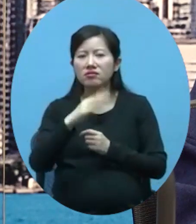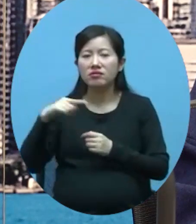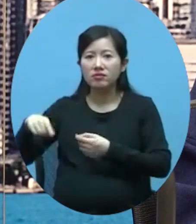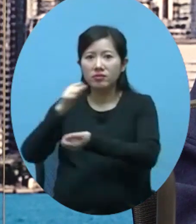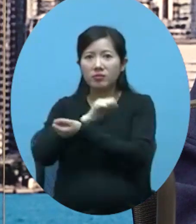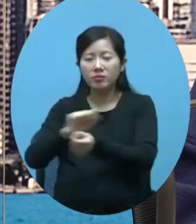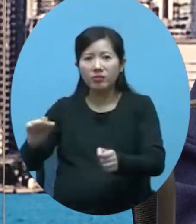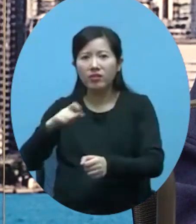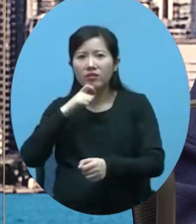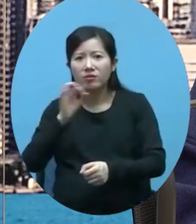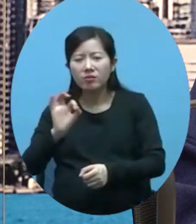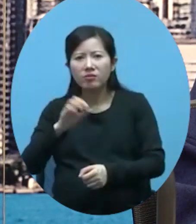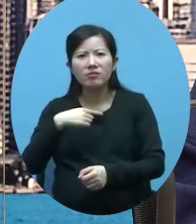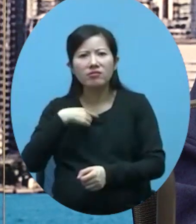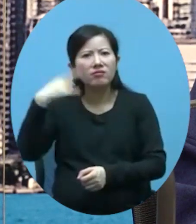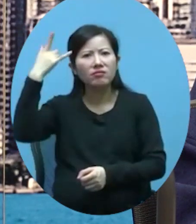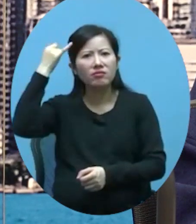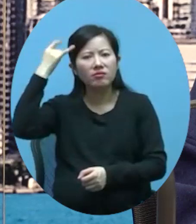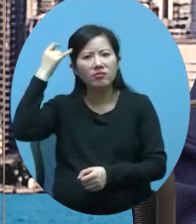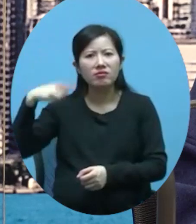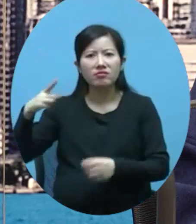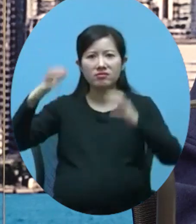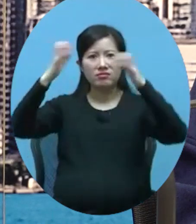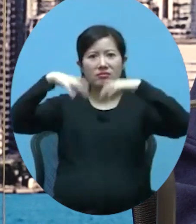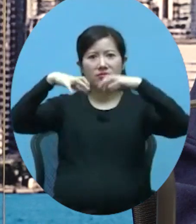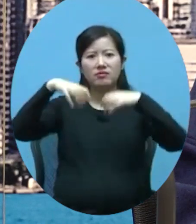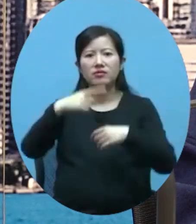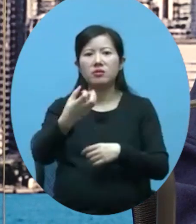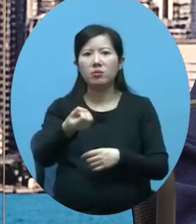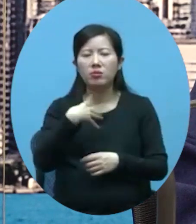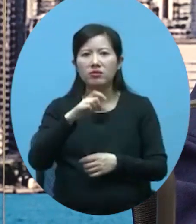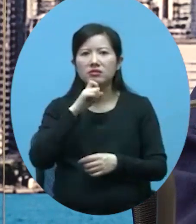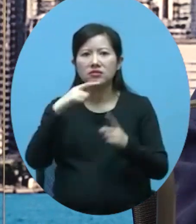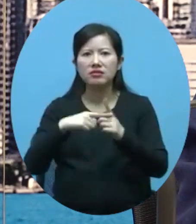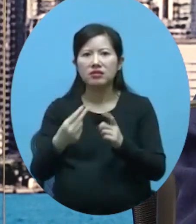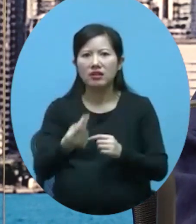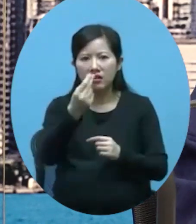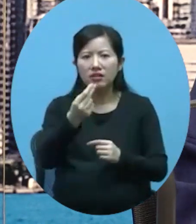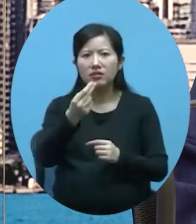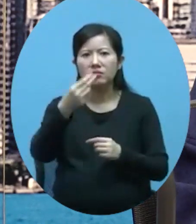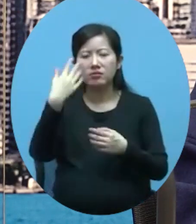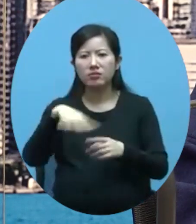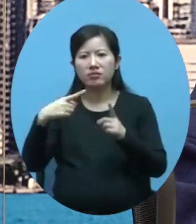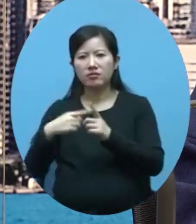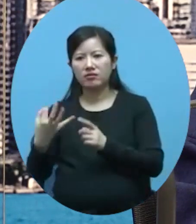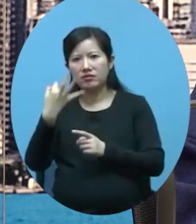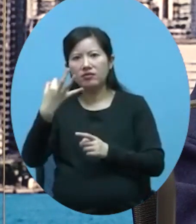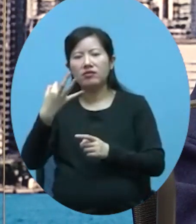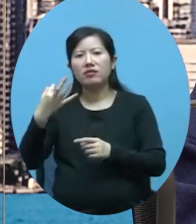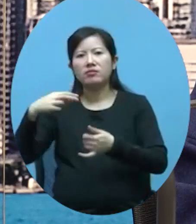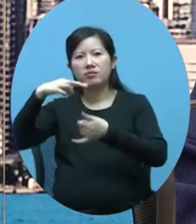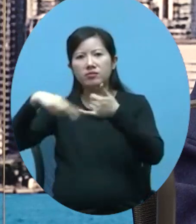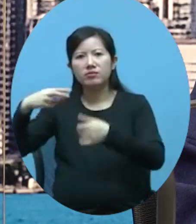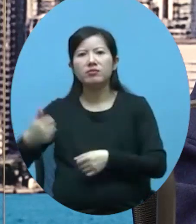domestic workers but three have been released so for our quarantine we need to counter-check this number I don't have to write